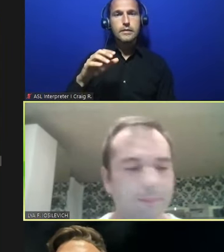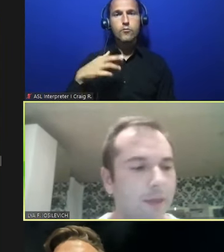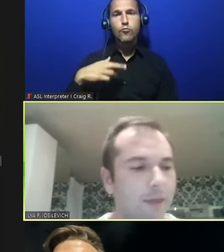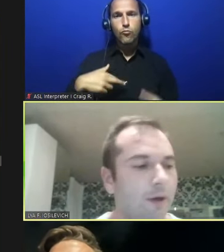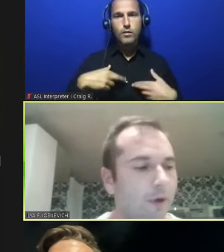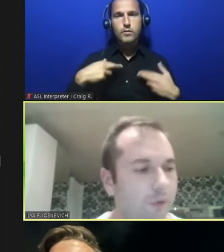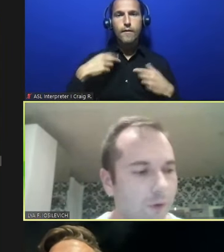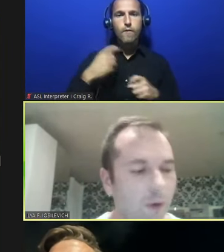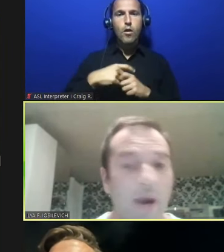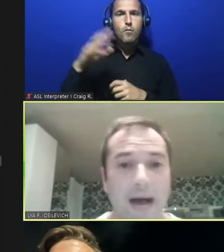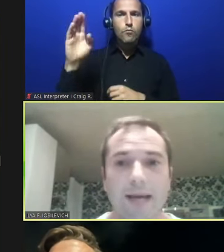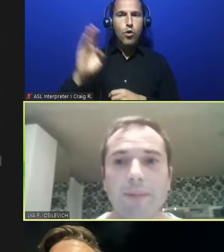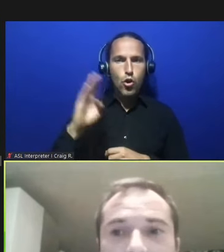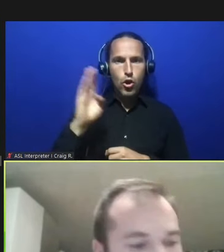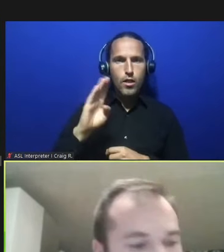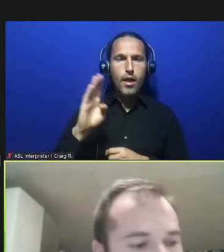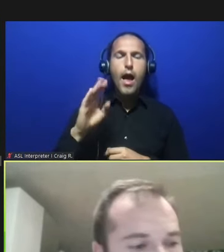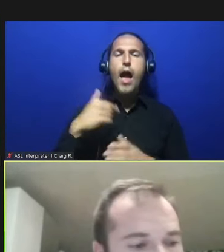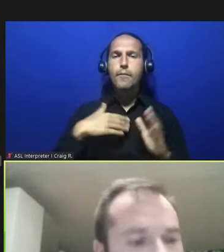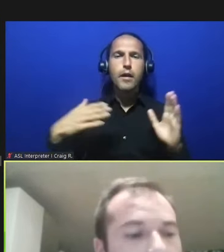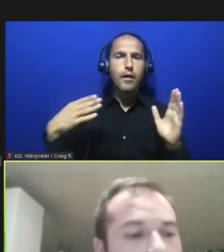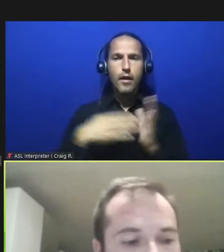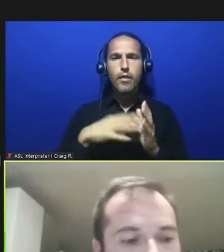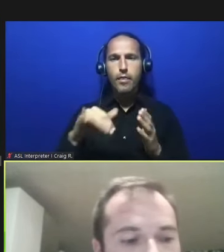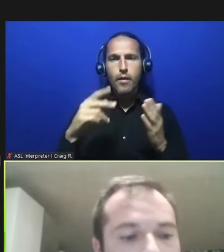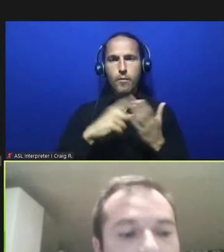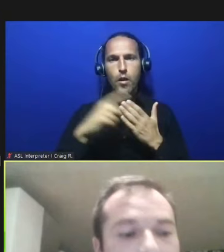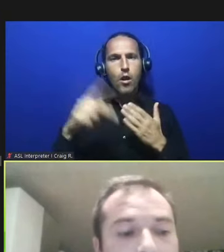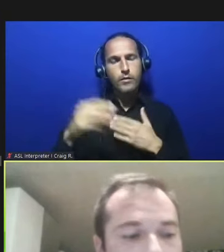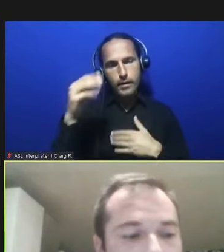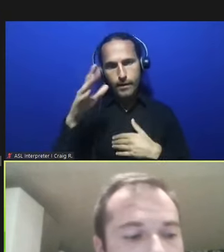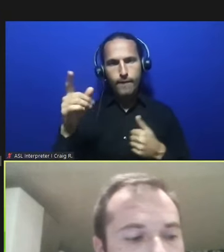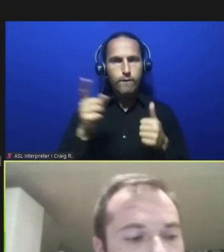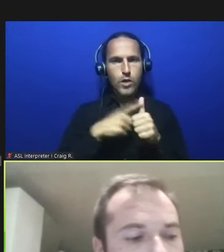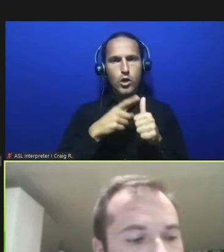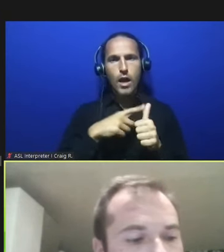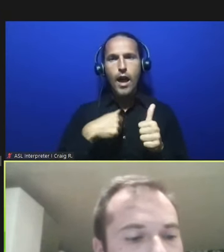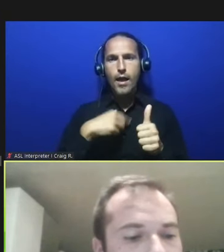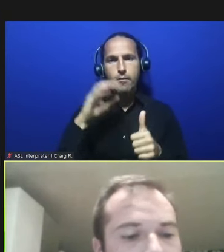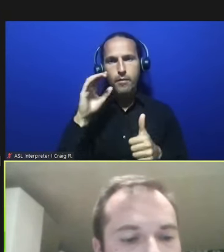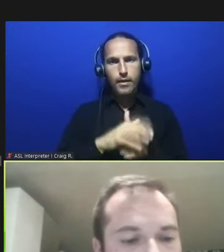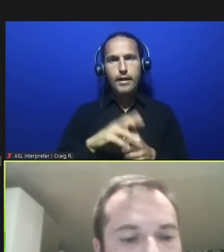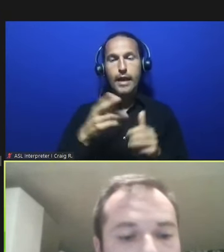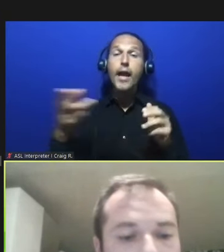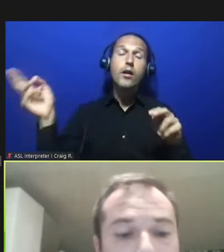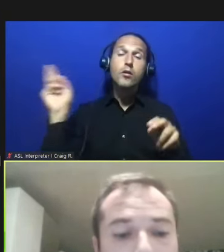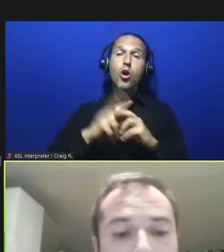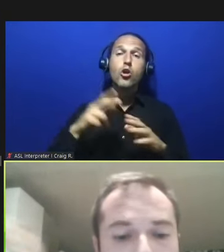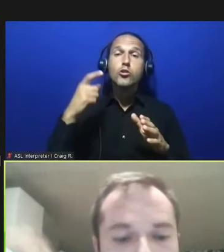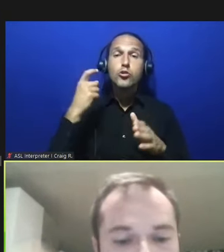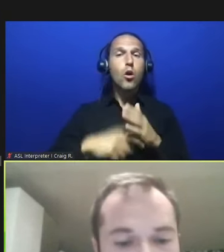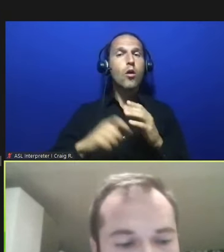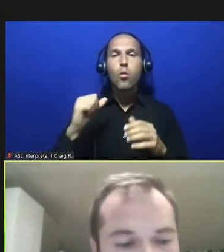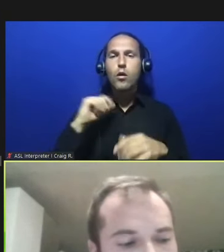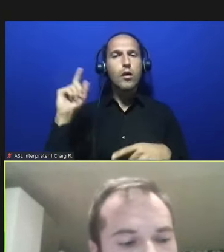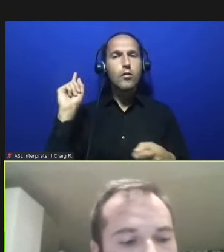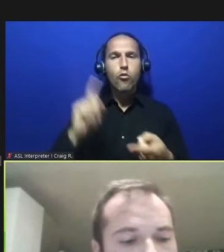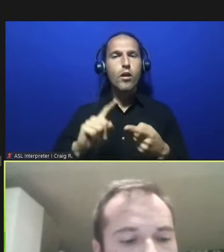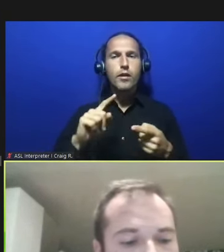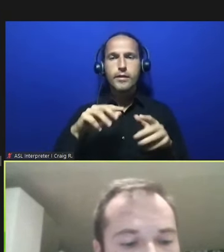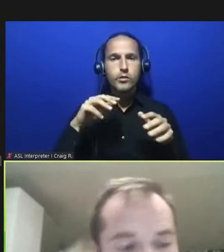Brooklyn. So I am against the program. First, in my belief, increasing tolls won't reduce